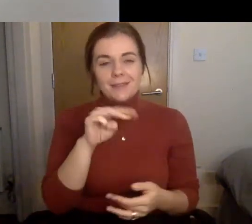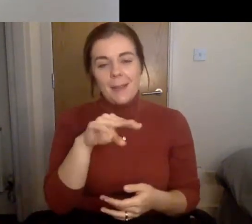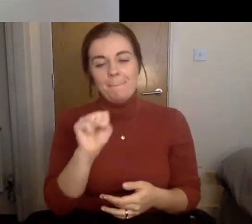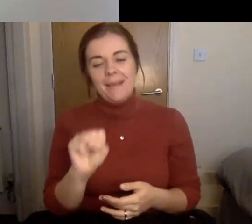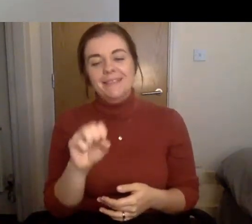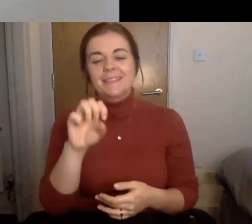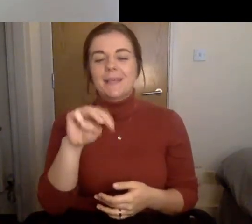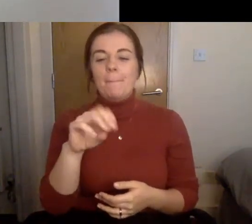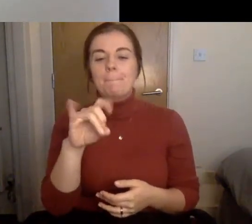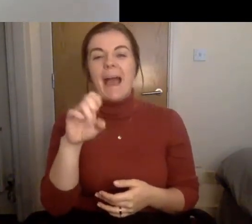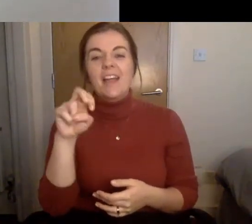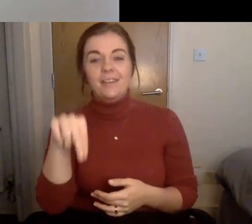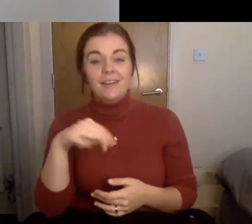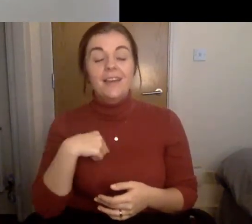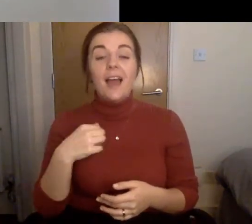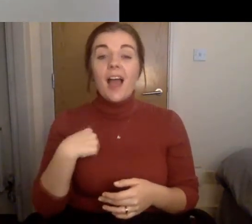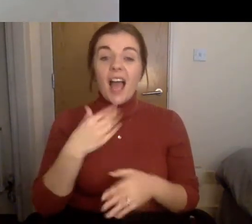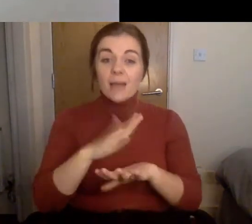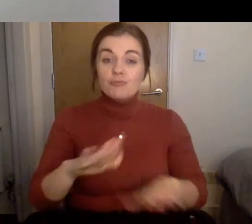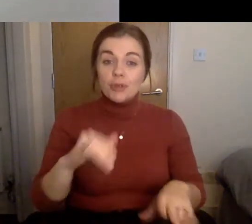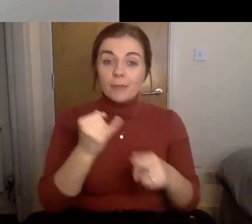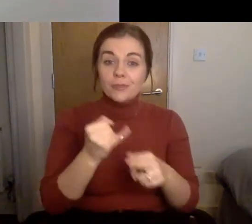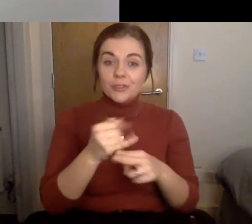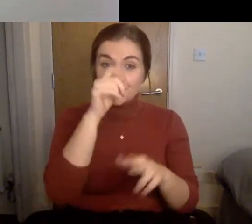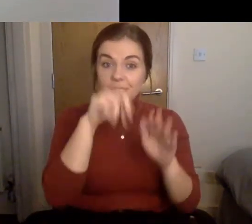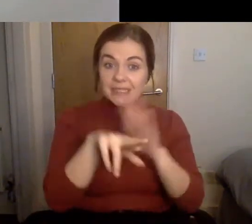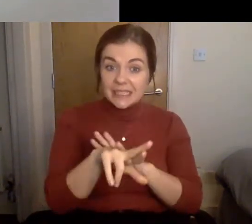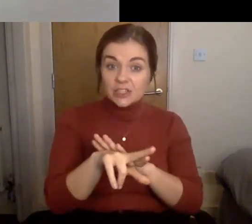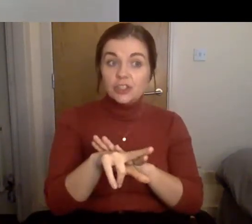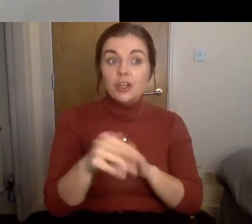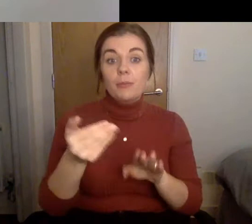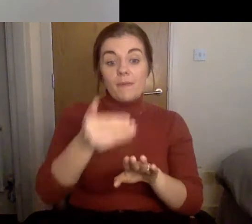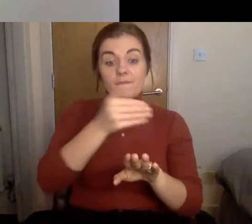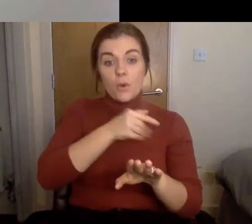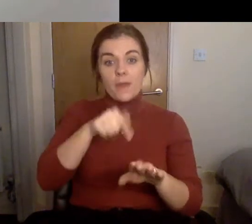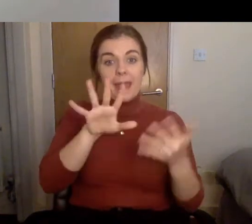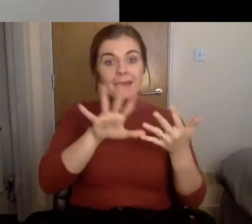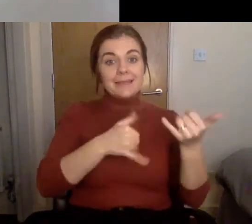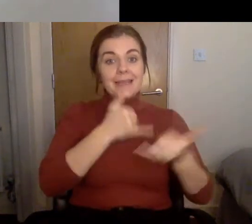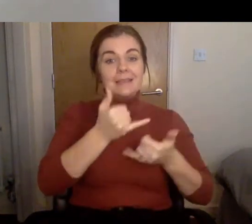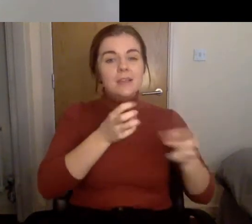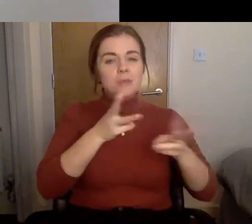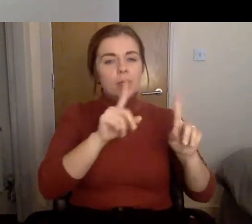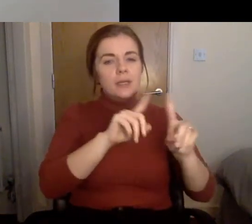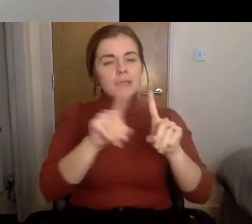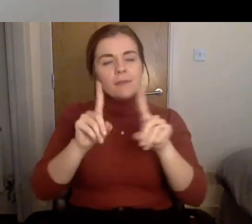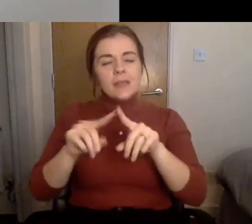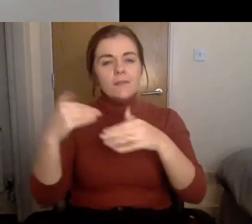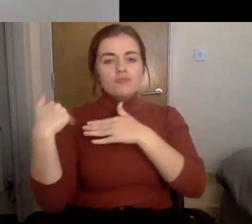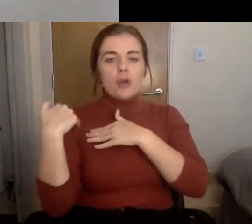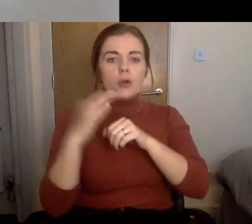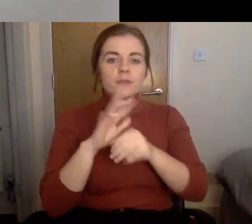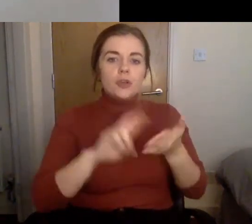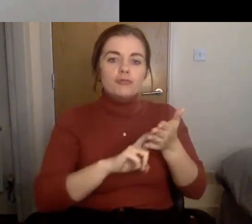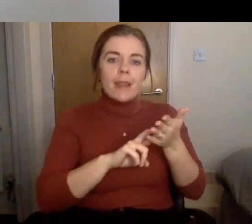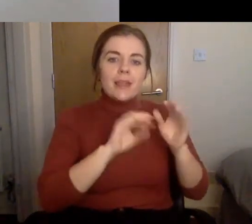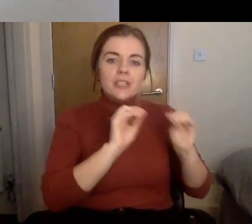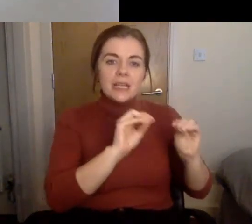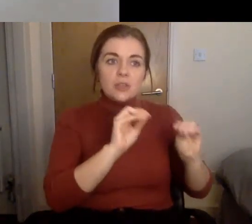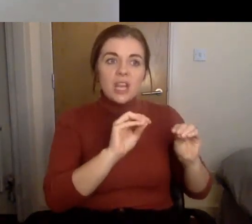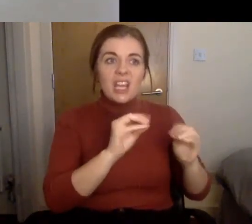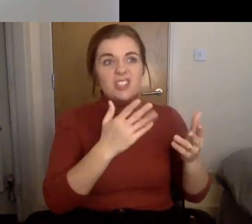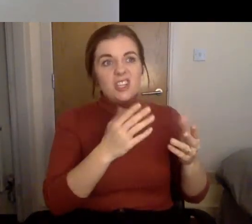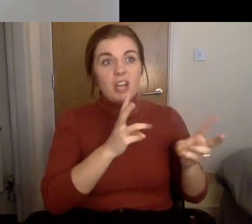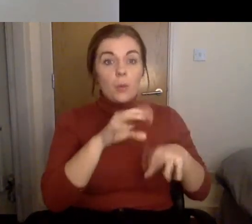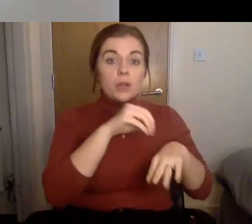a primary school teacher. I spent about 10 years outside the classroom working kind of in different roles in the area of religious education. I worked on Grow